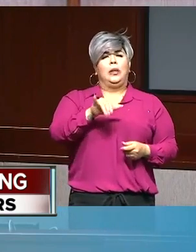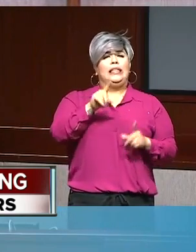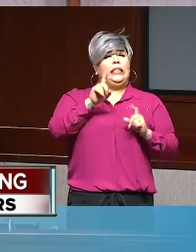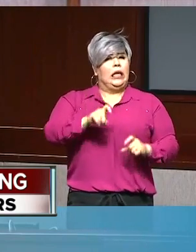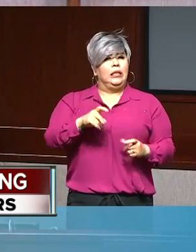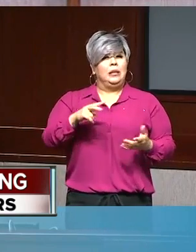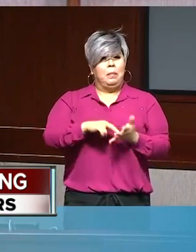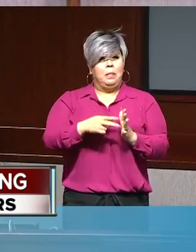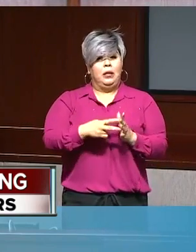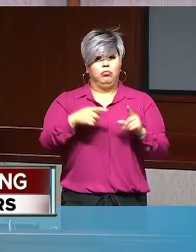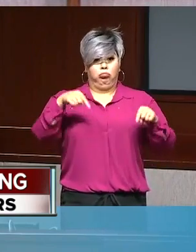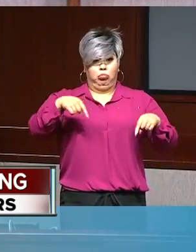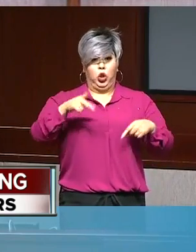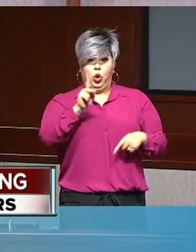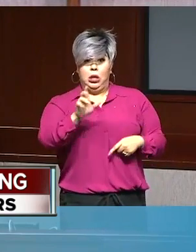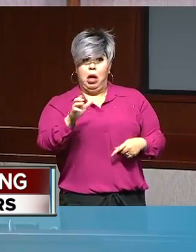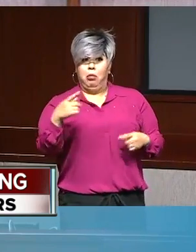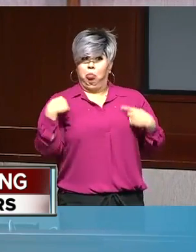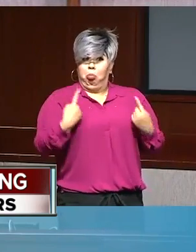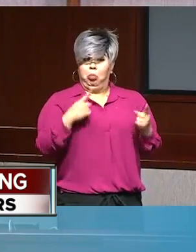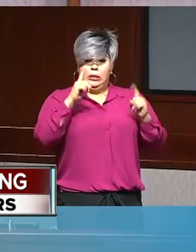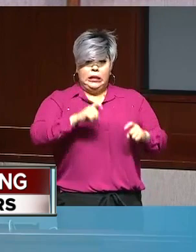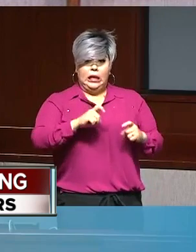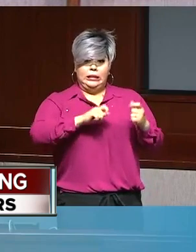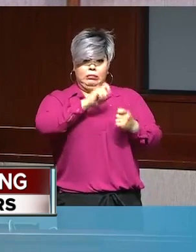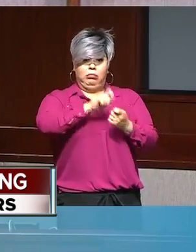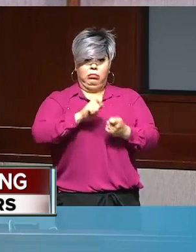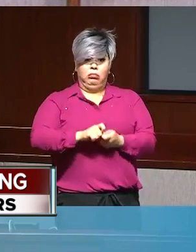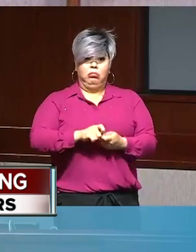issue that Kern County is facing?